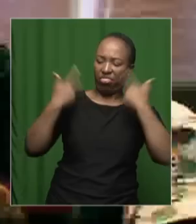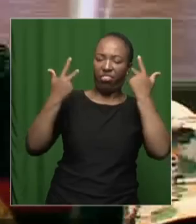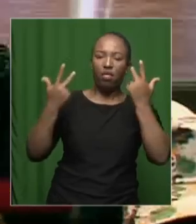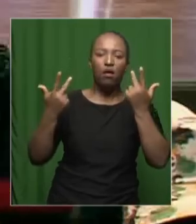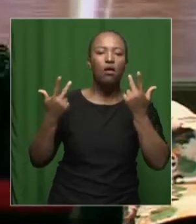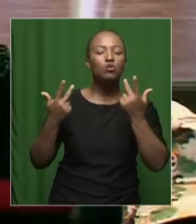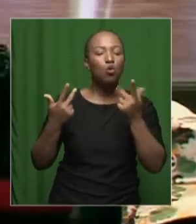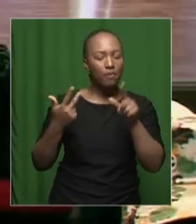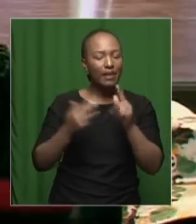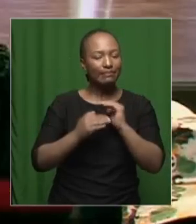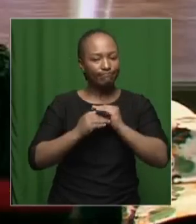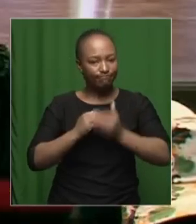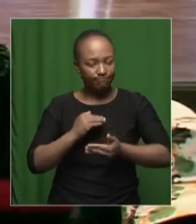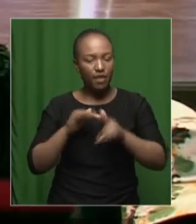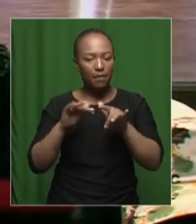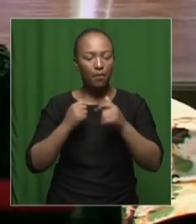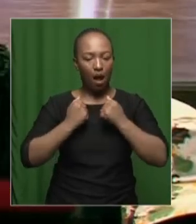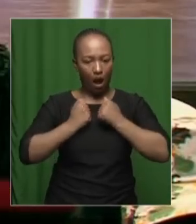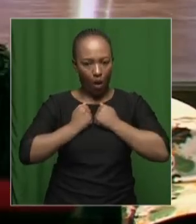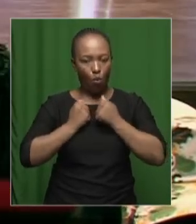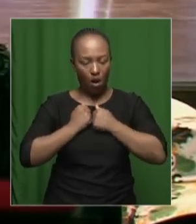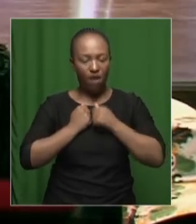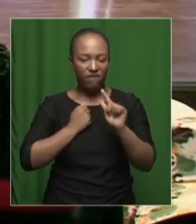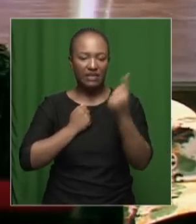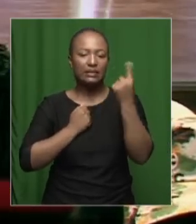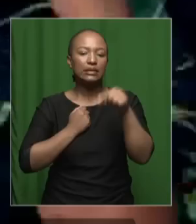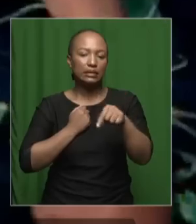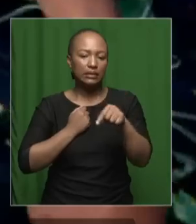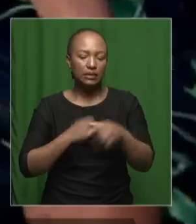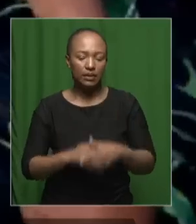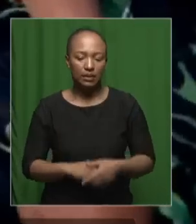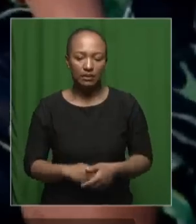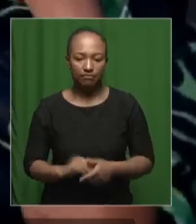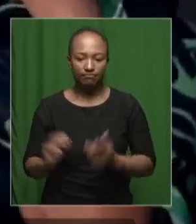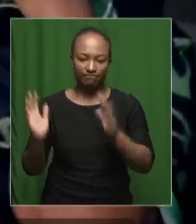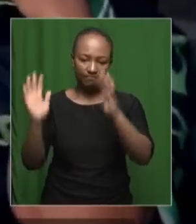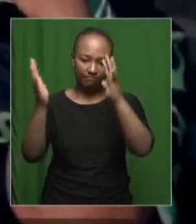countries. Thank you. Mr. Manye?